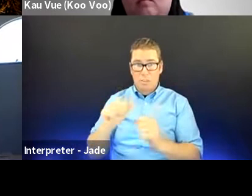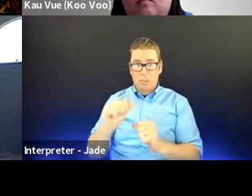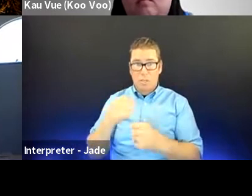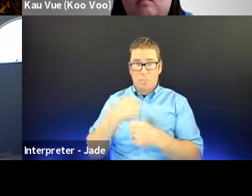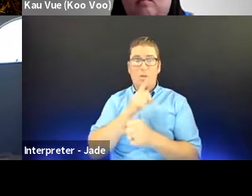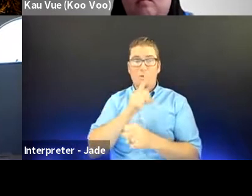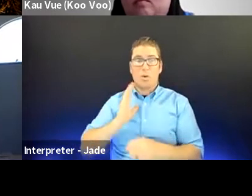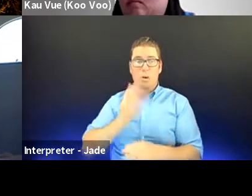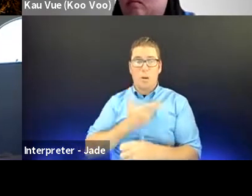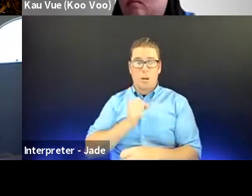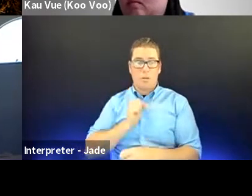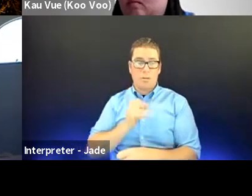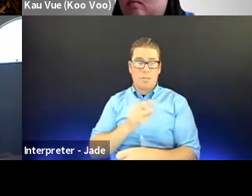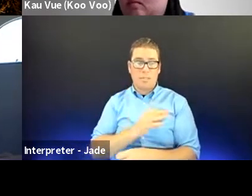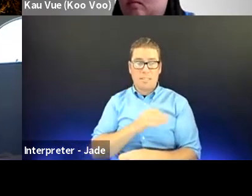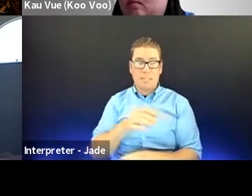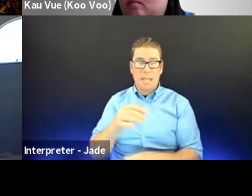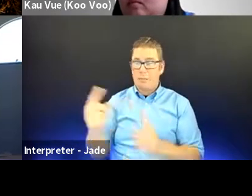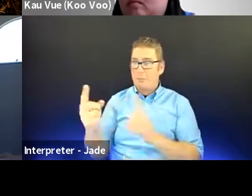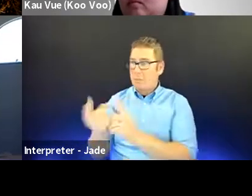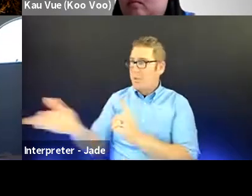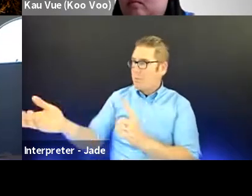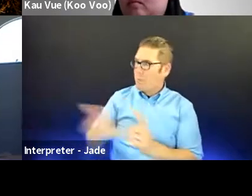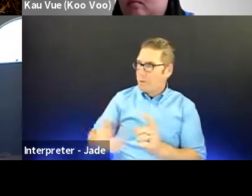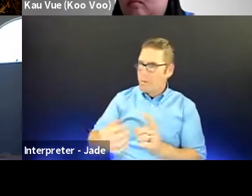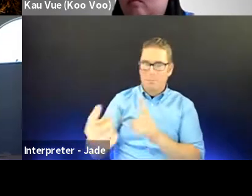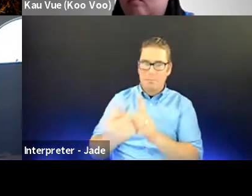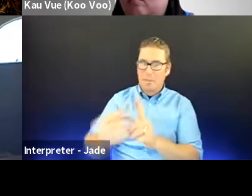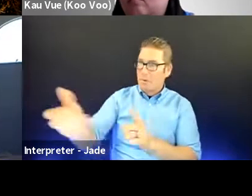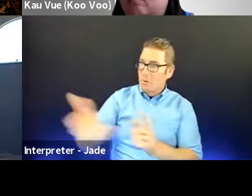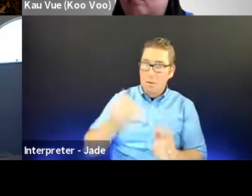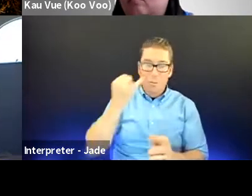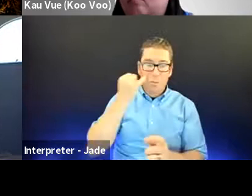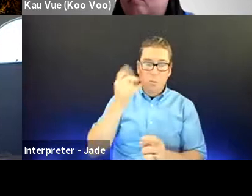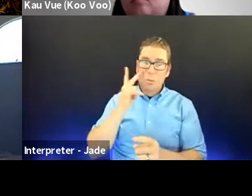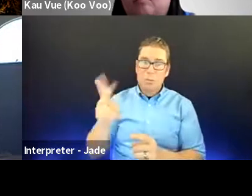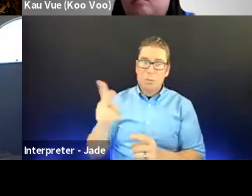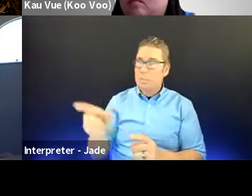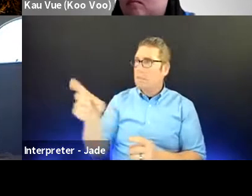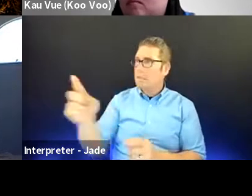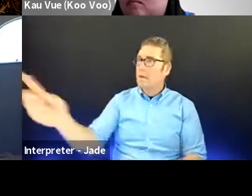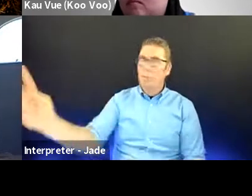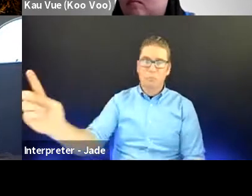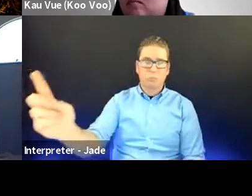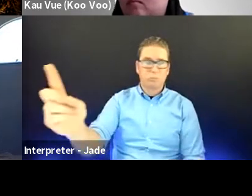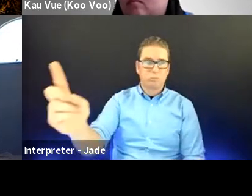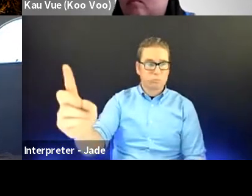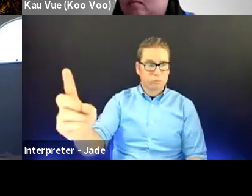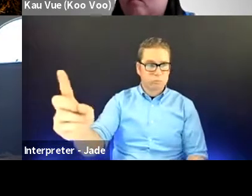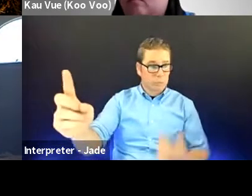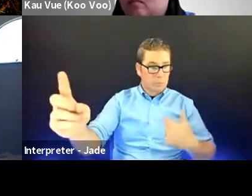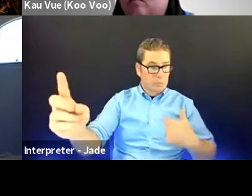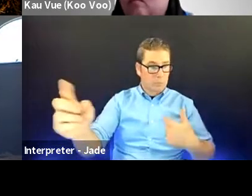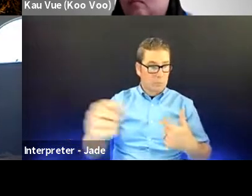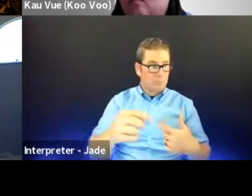people to our campus. So whenever they saw someone wandering around campus, we were all encouraged to ask, can I help you? Is there anything